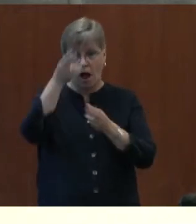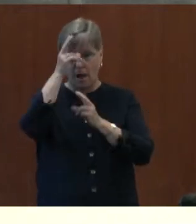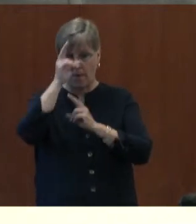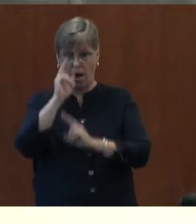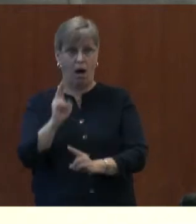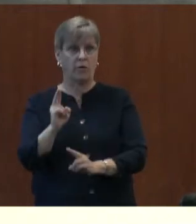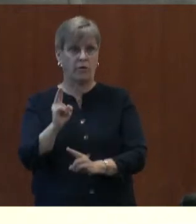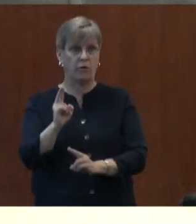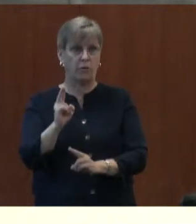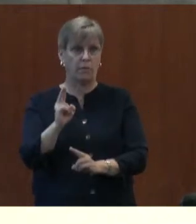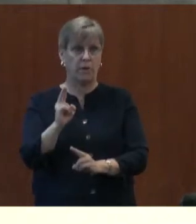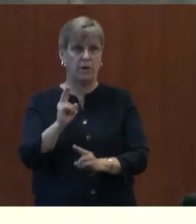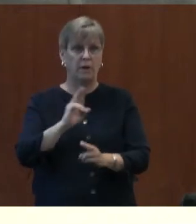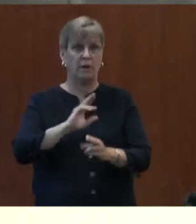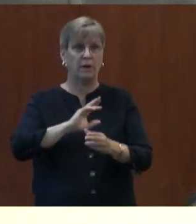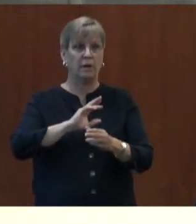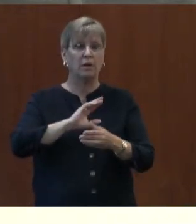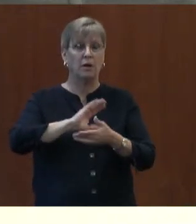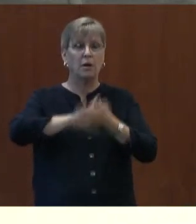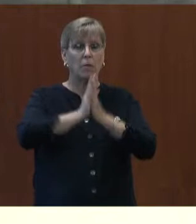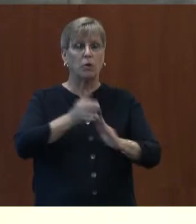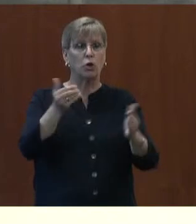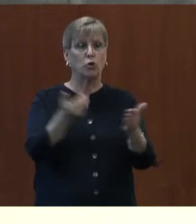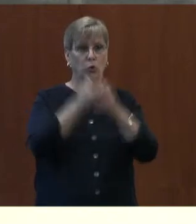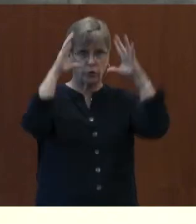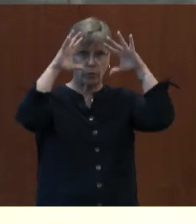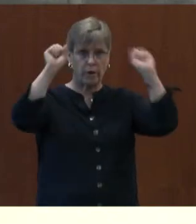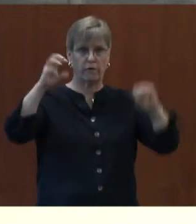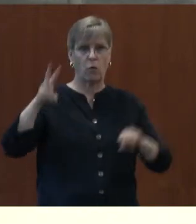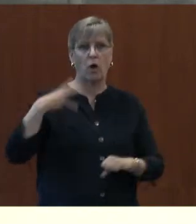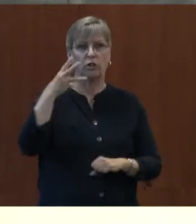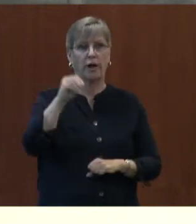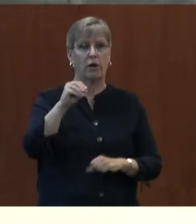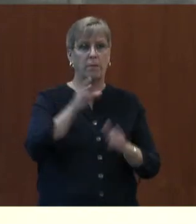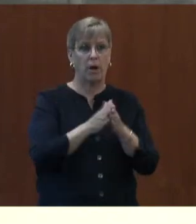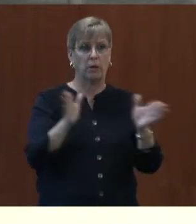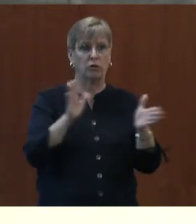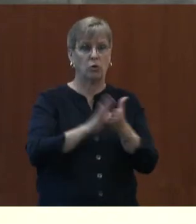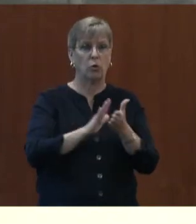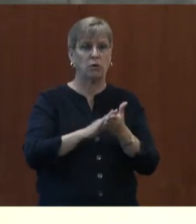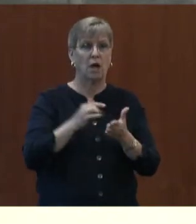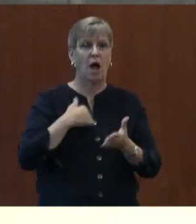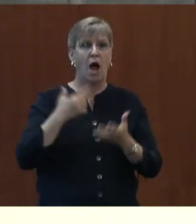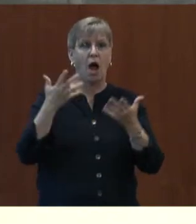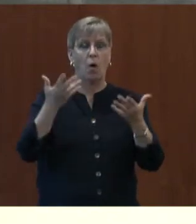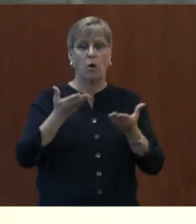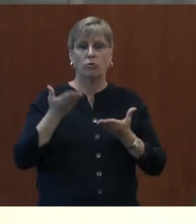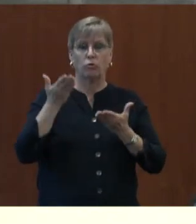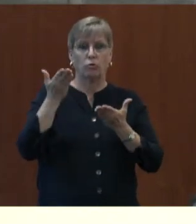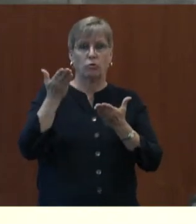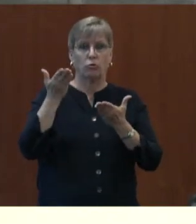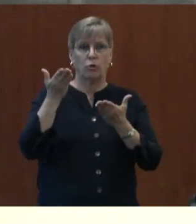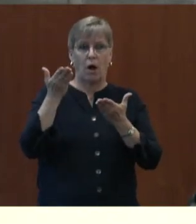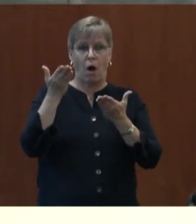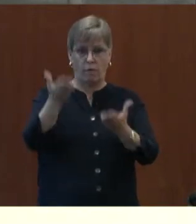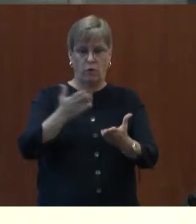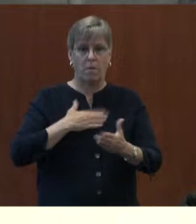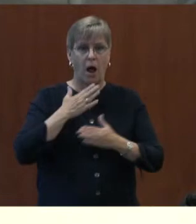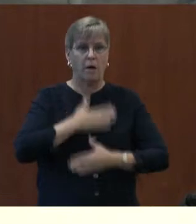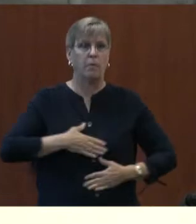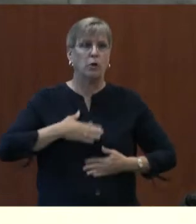be your new superintendent of Washington County Public Schools. I want to extend my